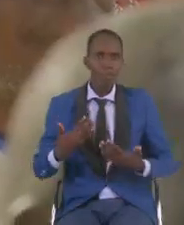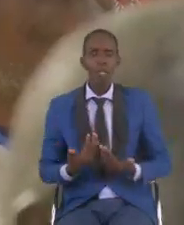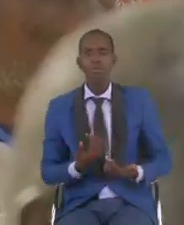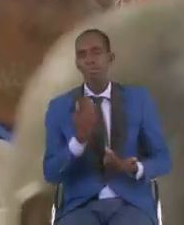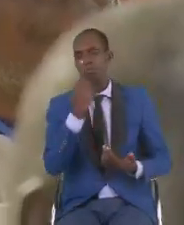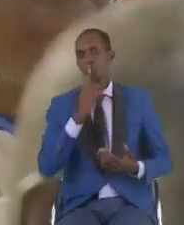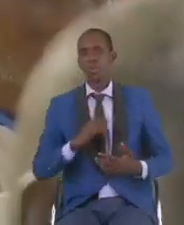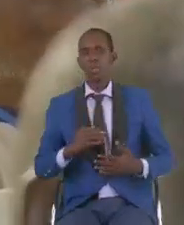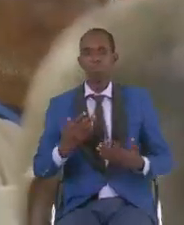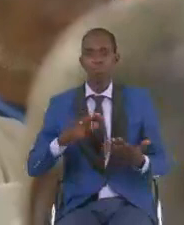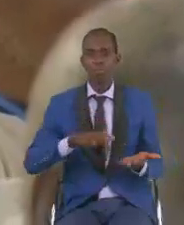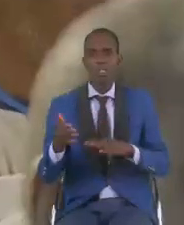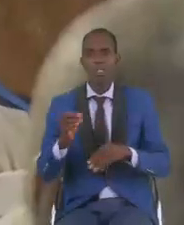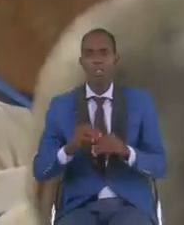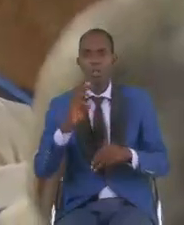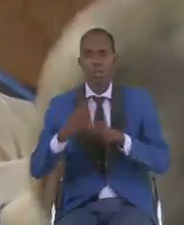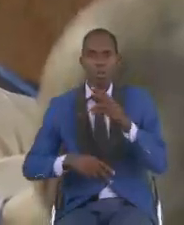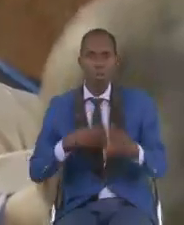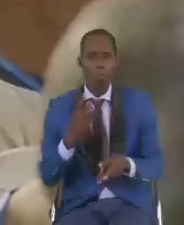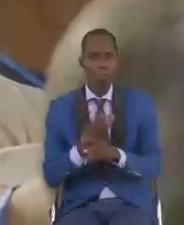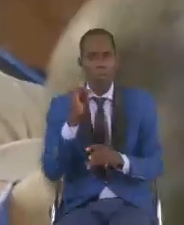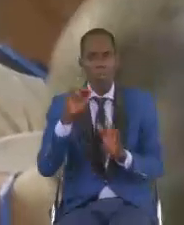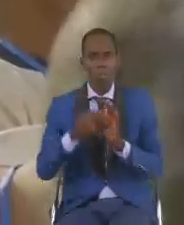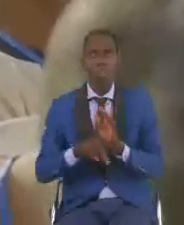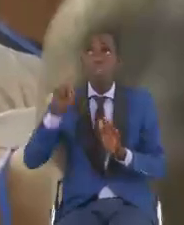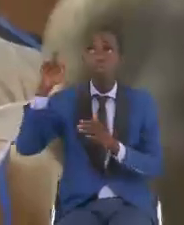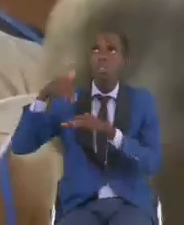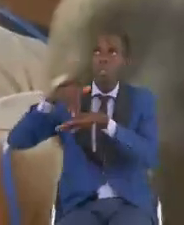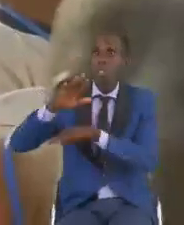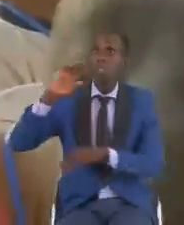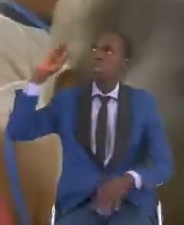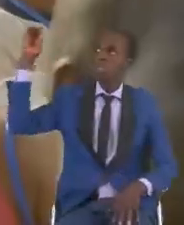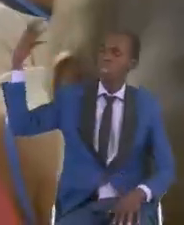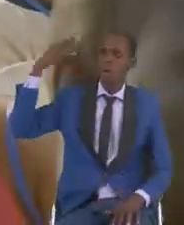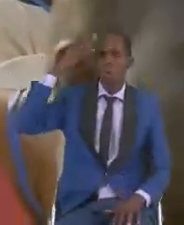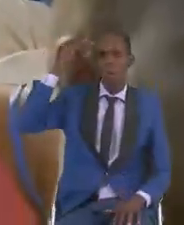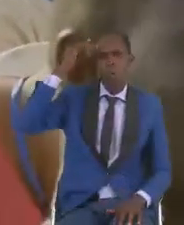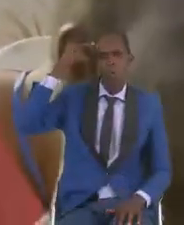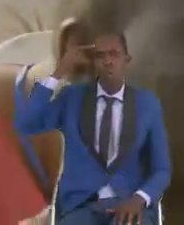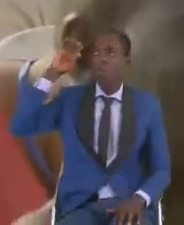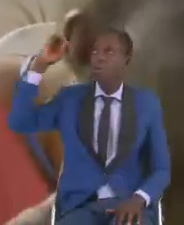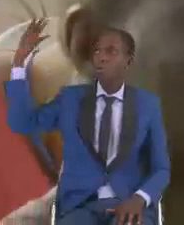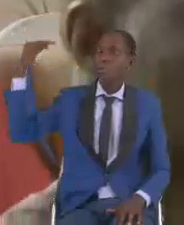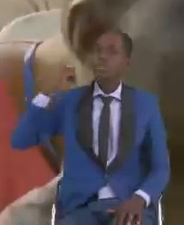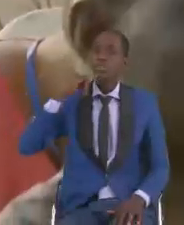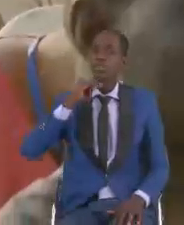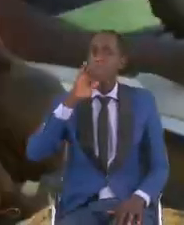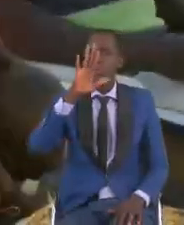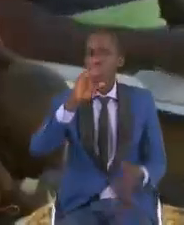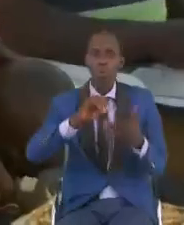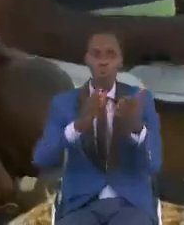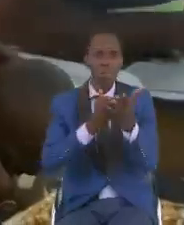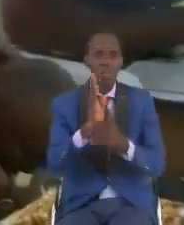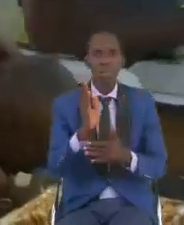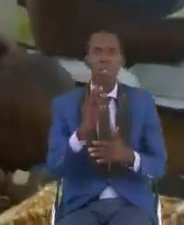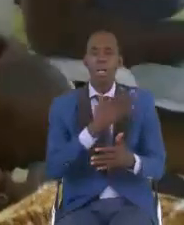and ungodliness, he still brought grace. Why? Because grace is not what you merit. And the grace